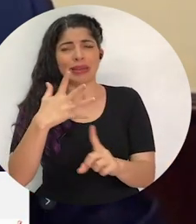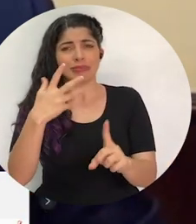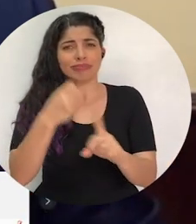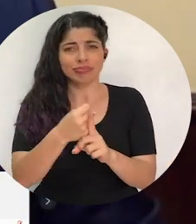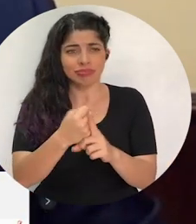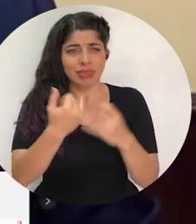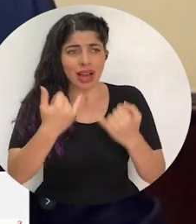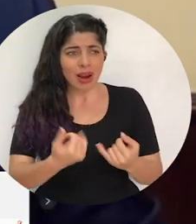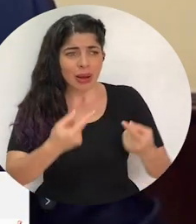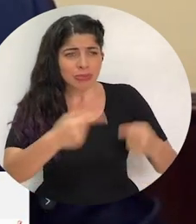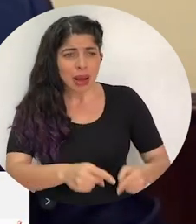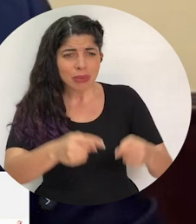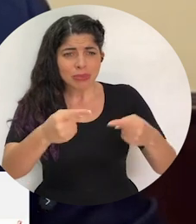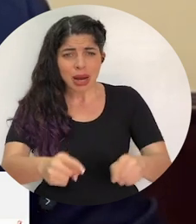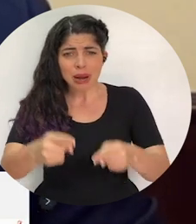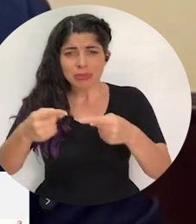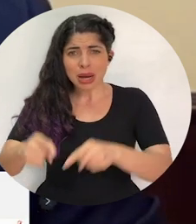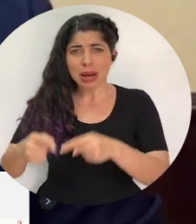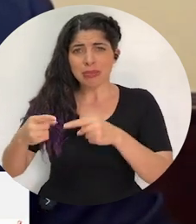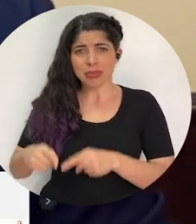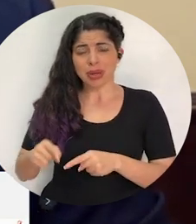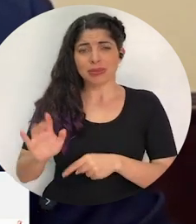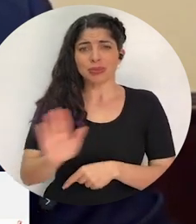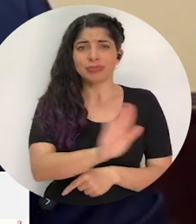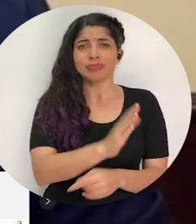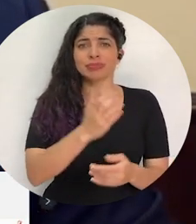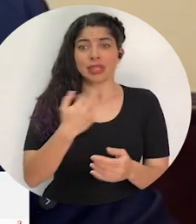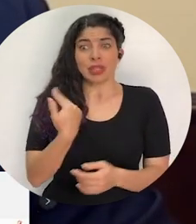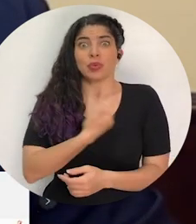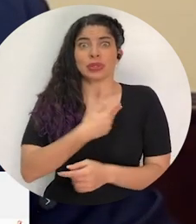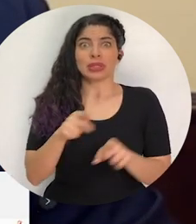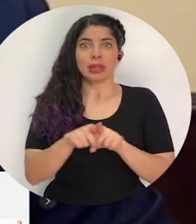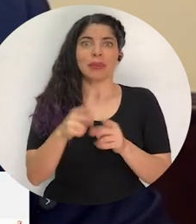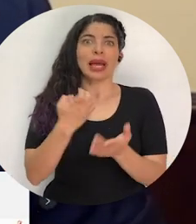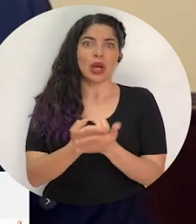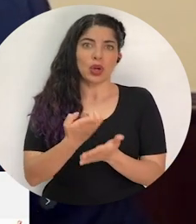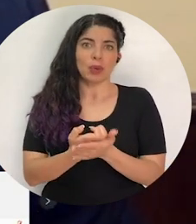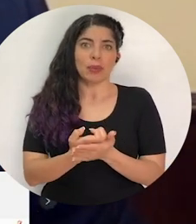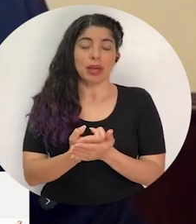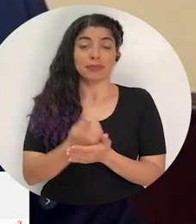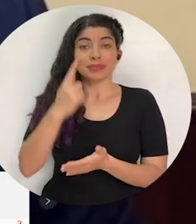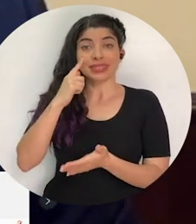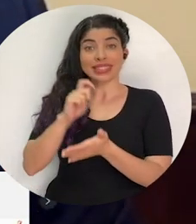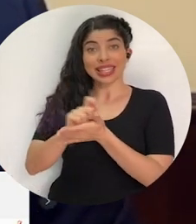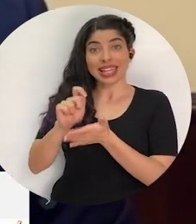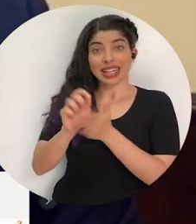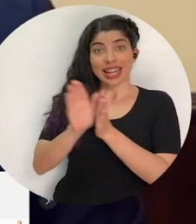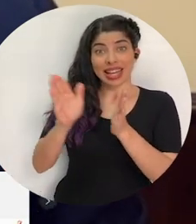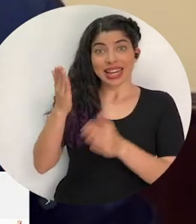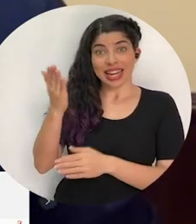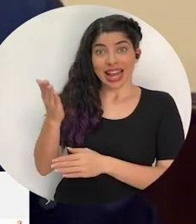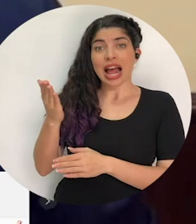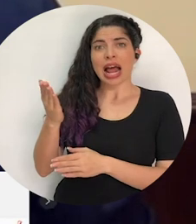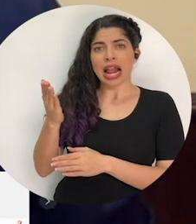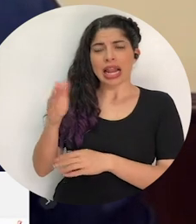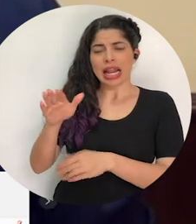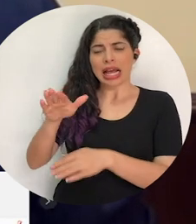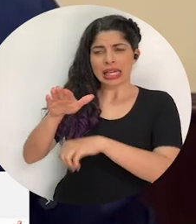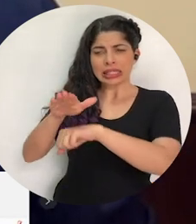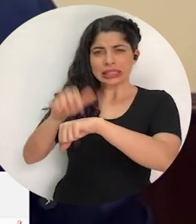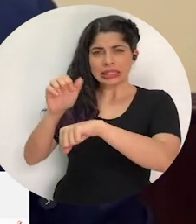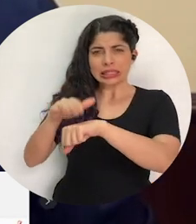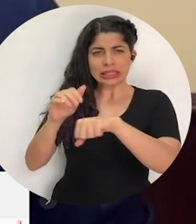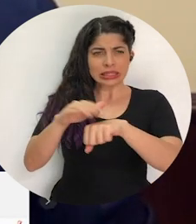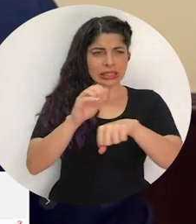has happened in our economies. The Secretary General gathered a